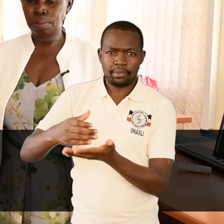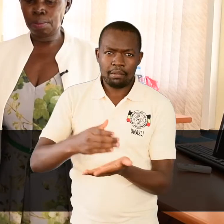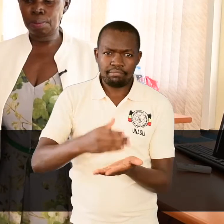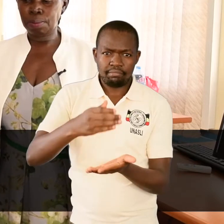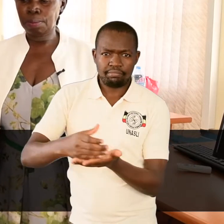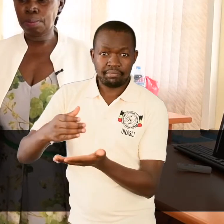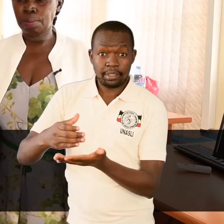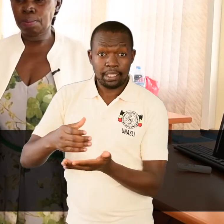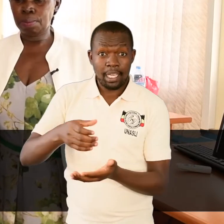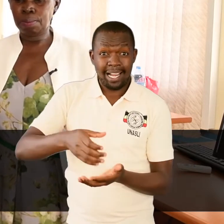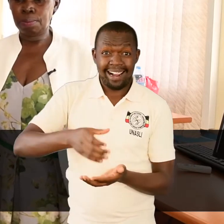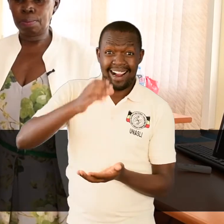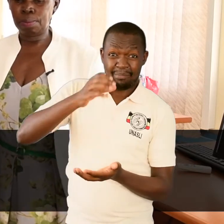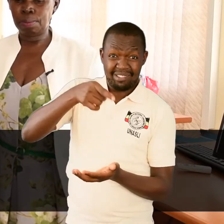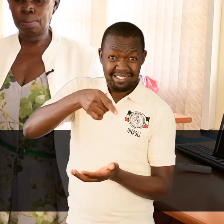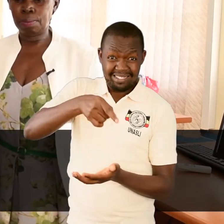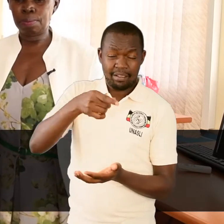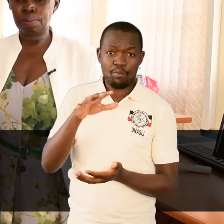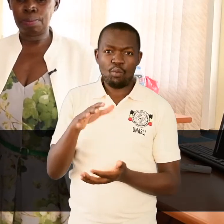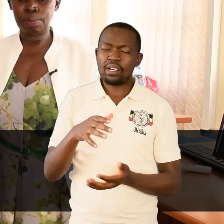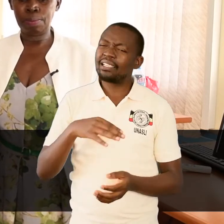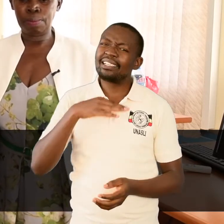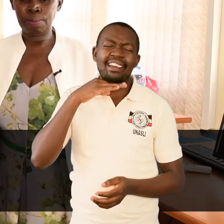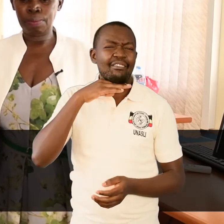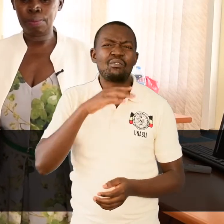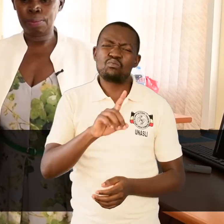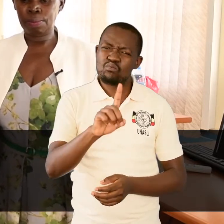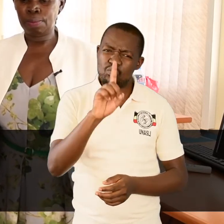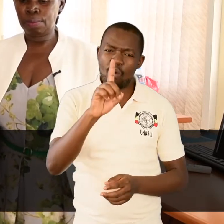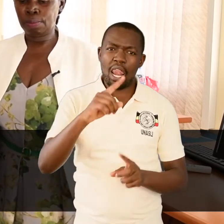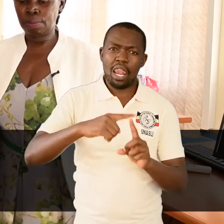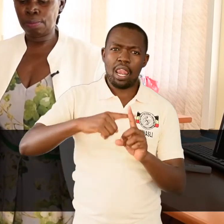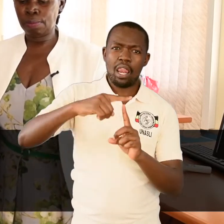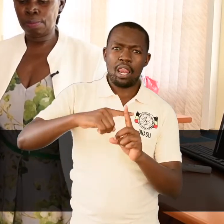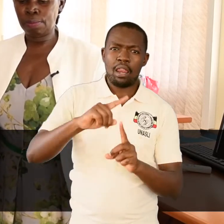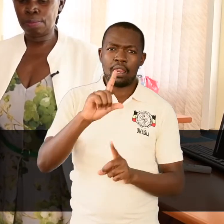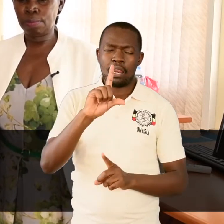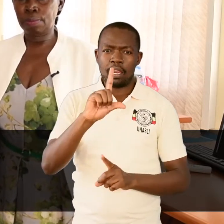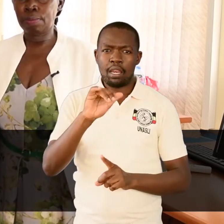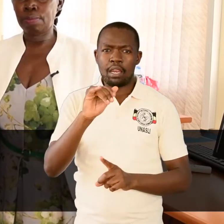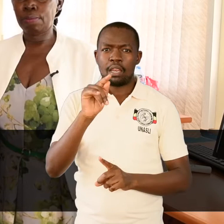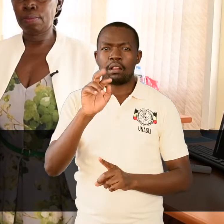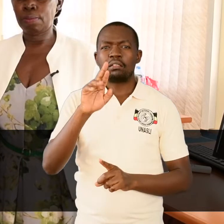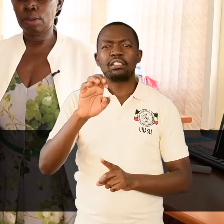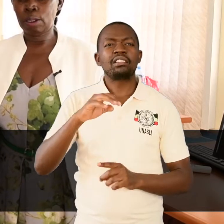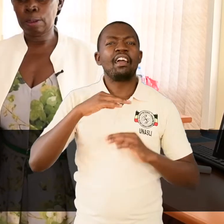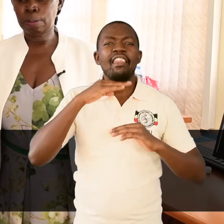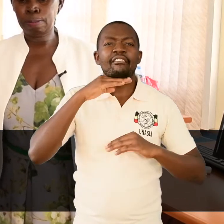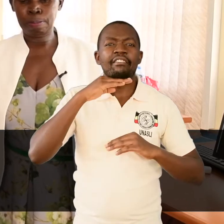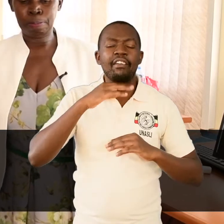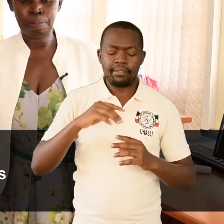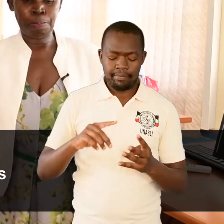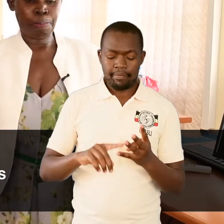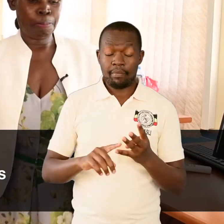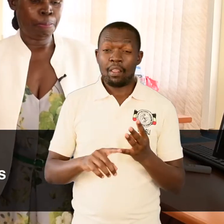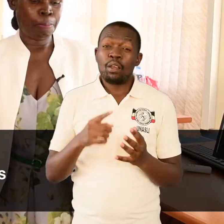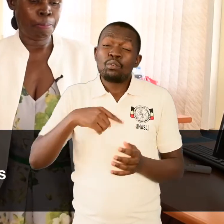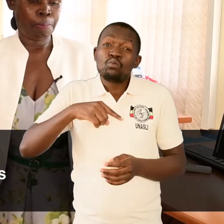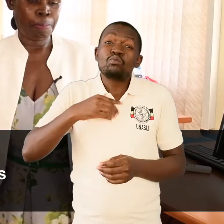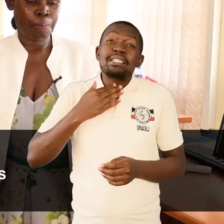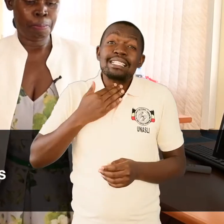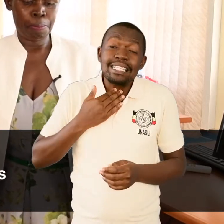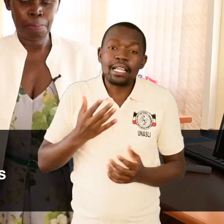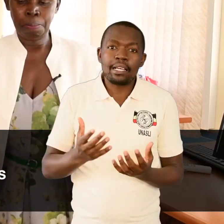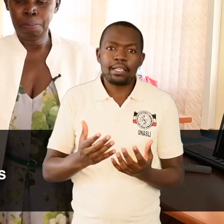of water will be enough. Additionally, we need basins. And in this